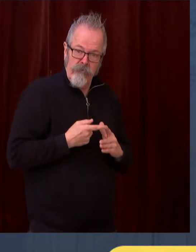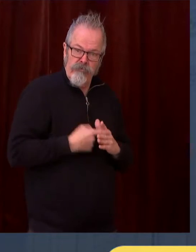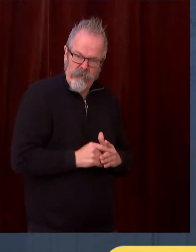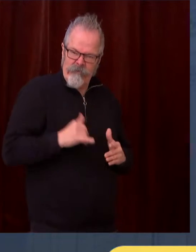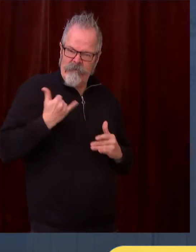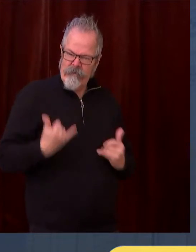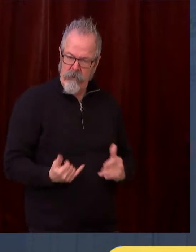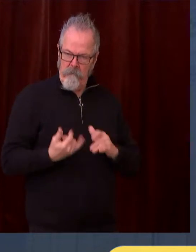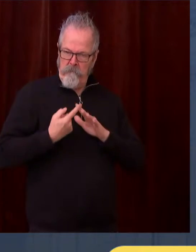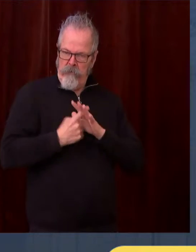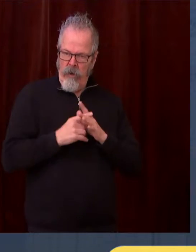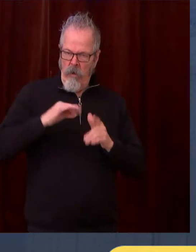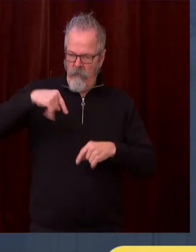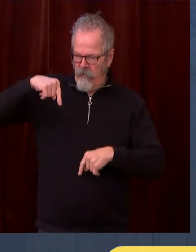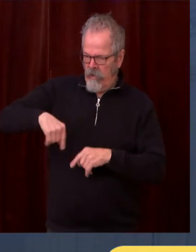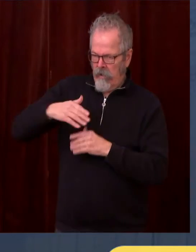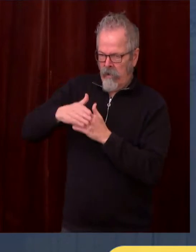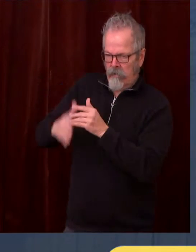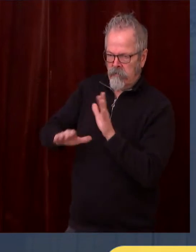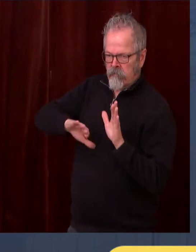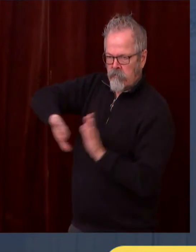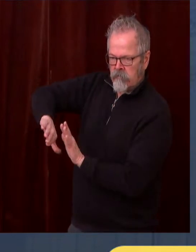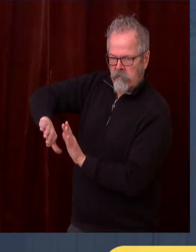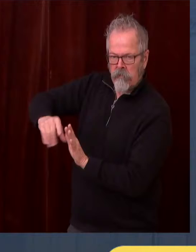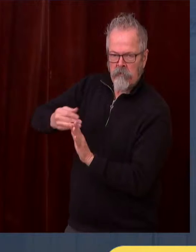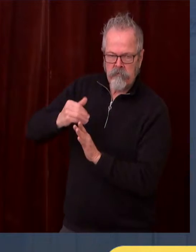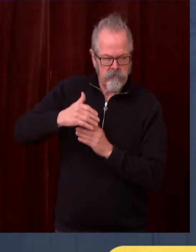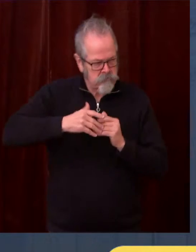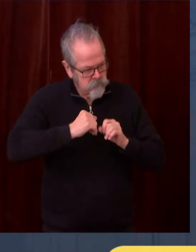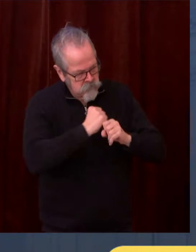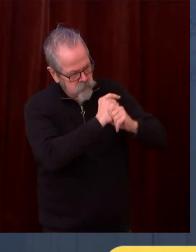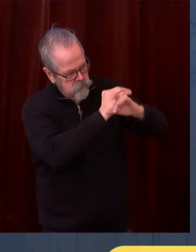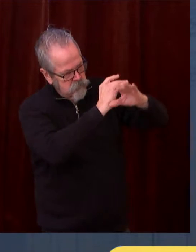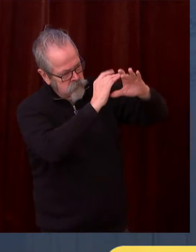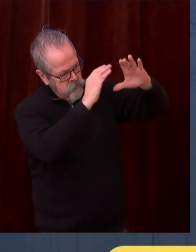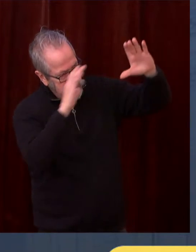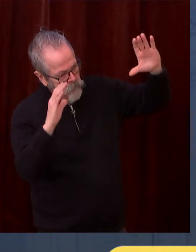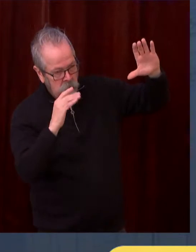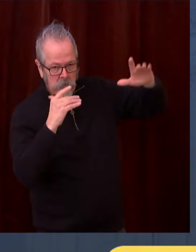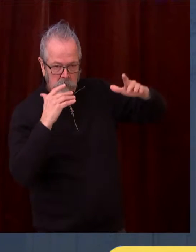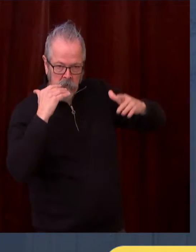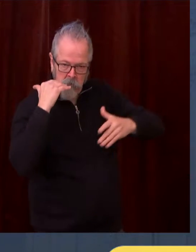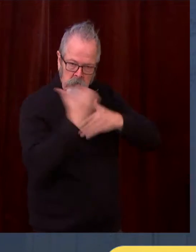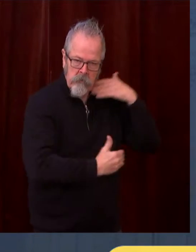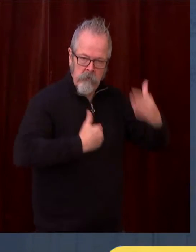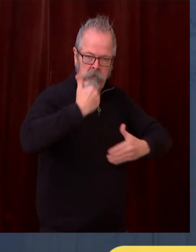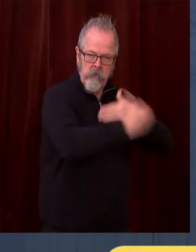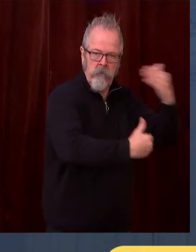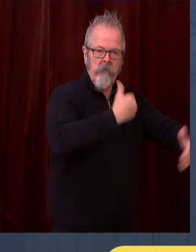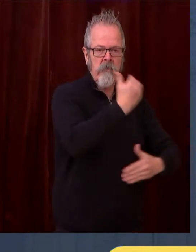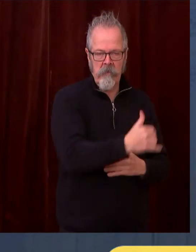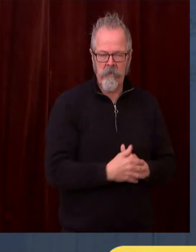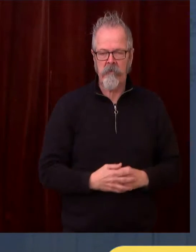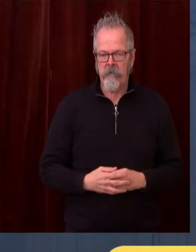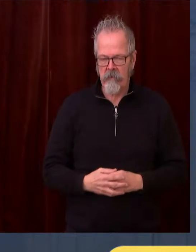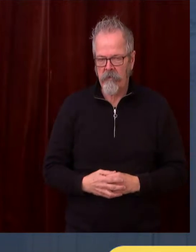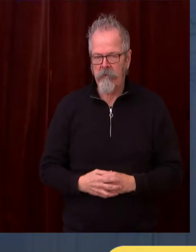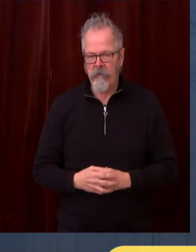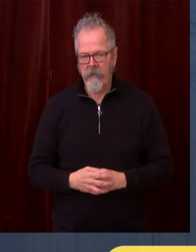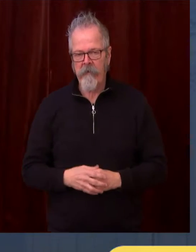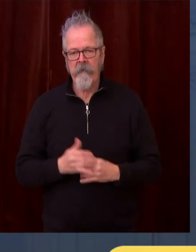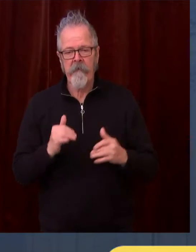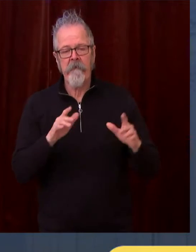this trauma and this challenge. There will be an end because we know that this vaccine is going to work, both